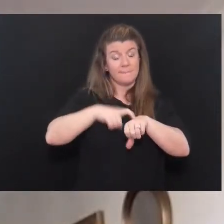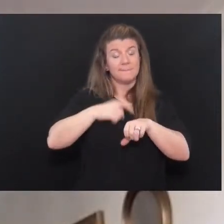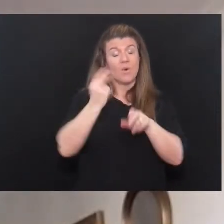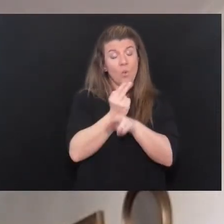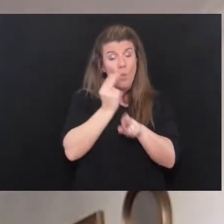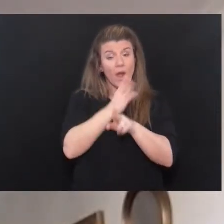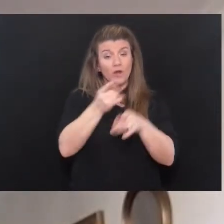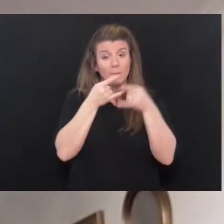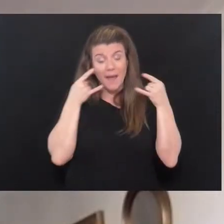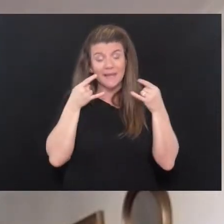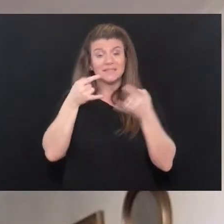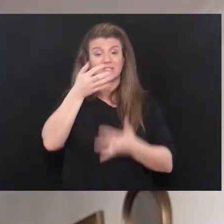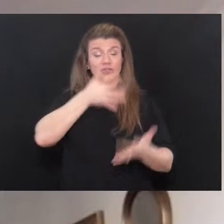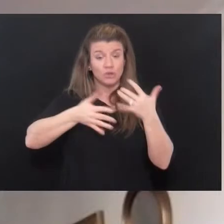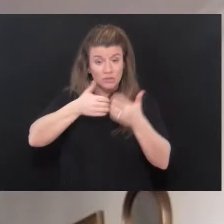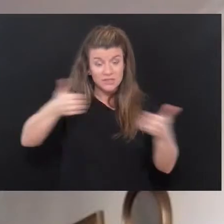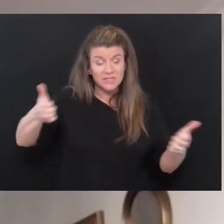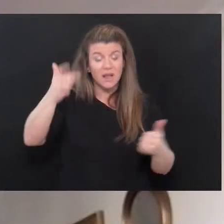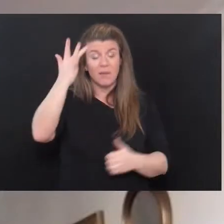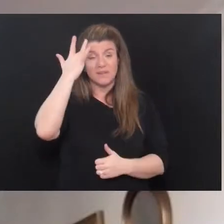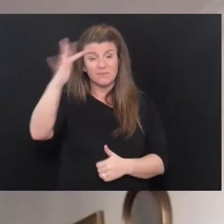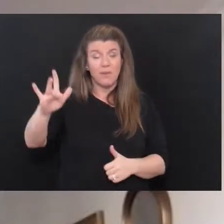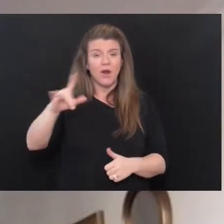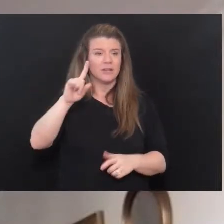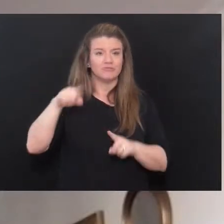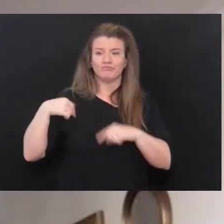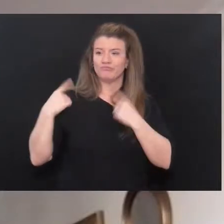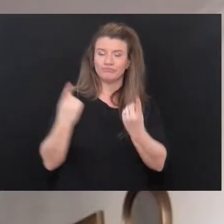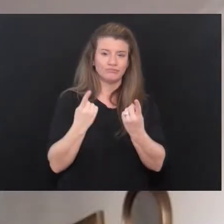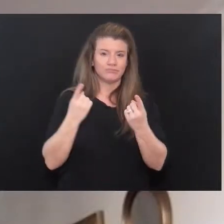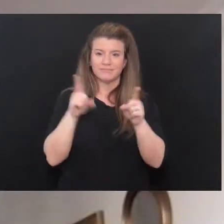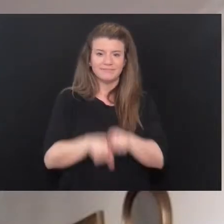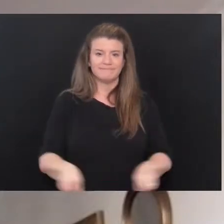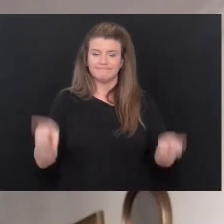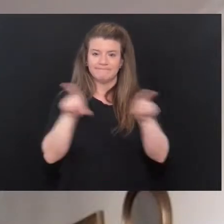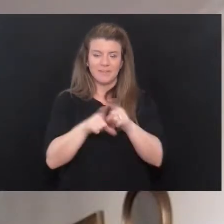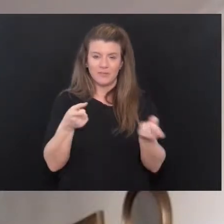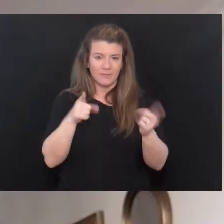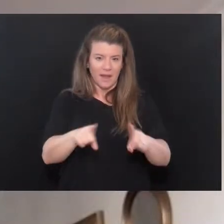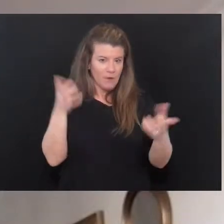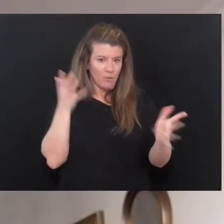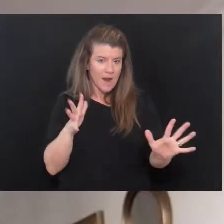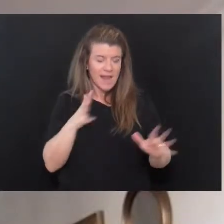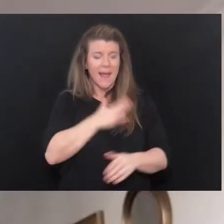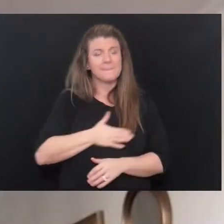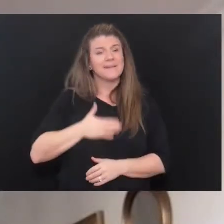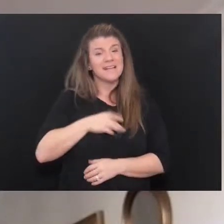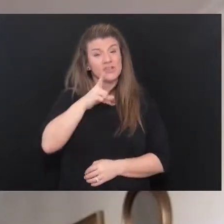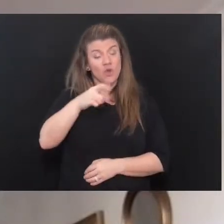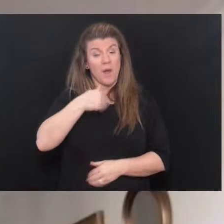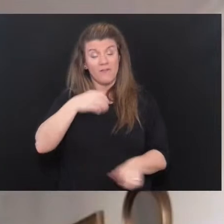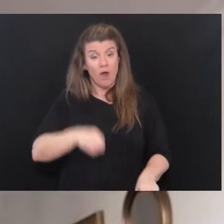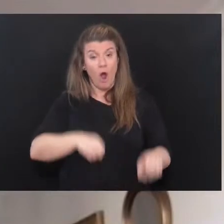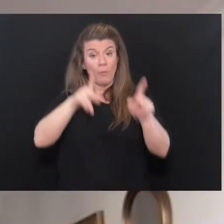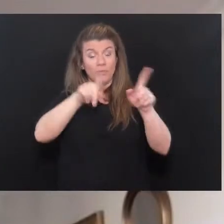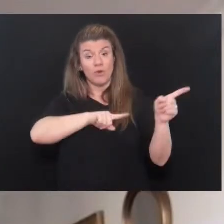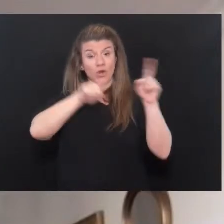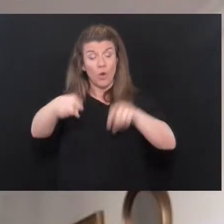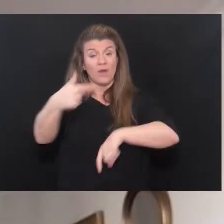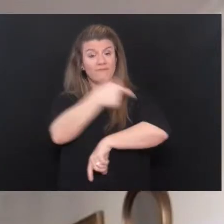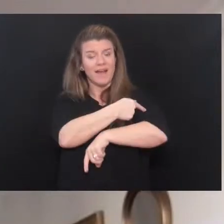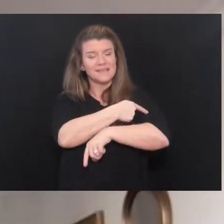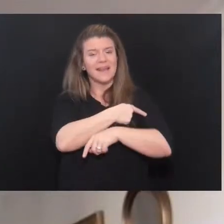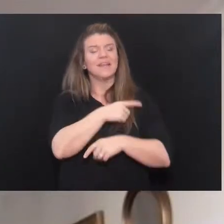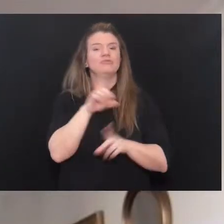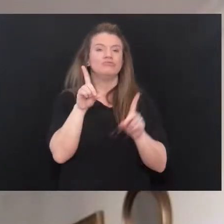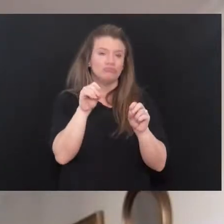and stay physically distanced and be smart as you've done the whole time. And please, if you have that opportunity to get vaccinated, please choose